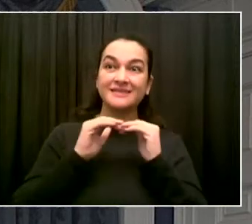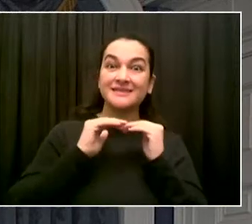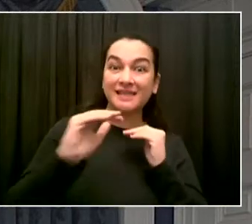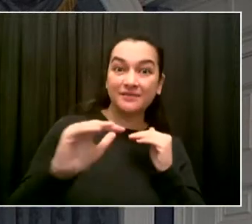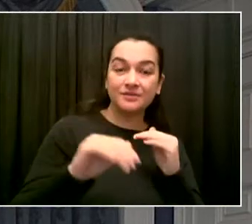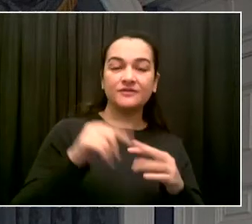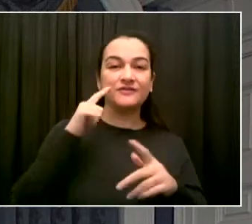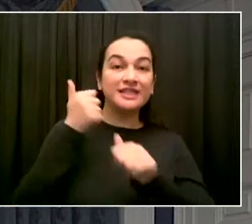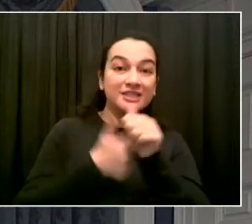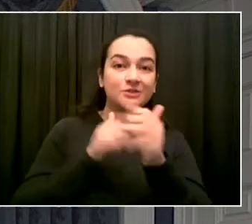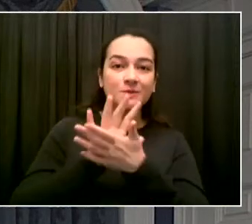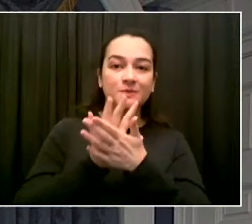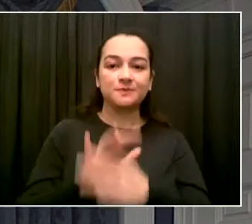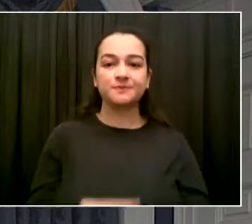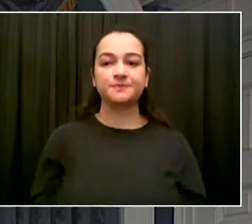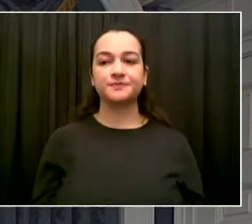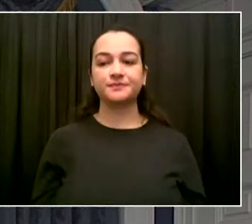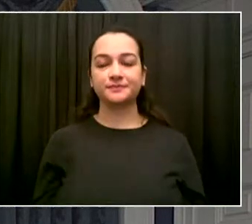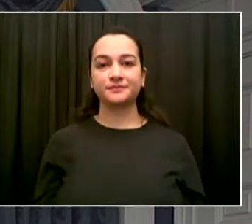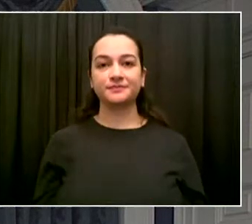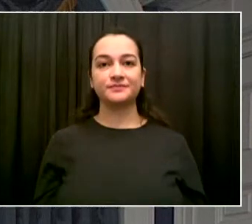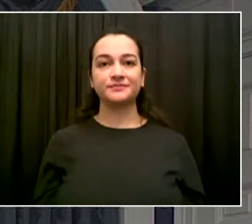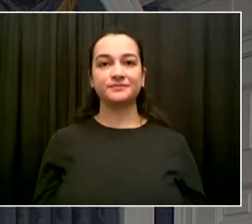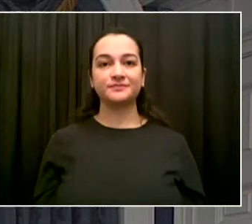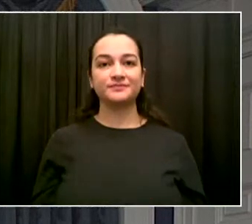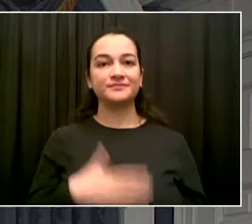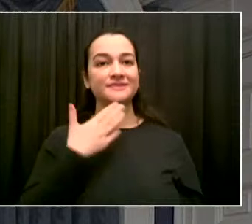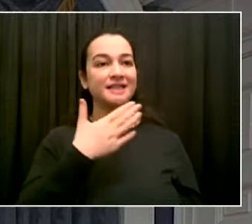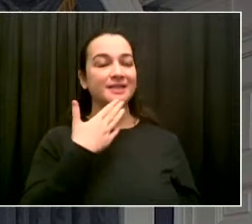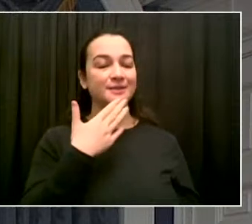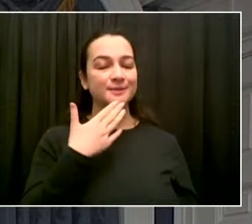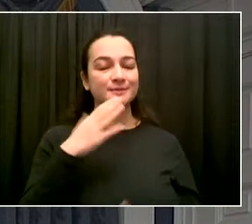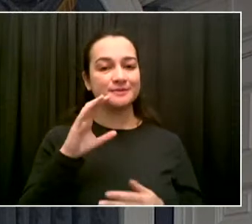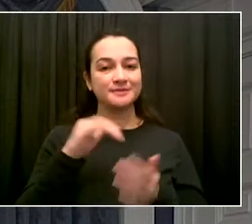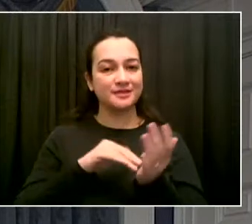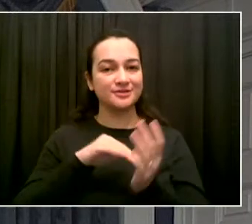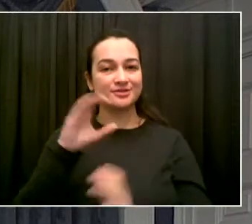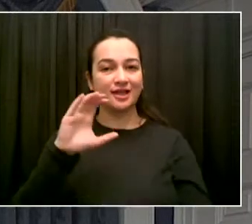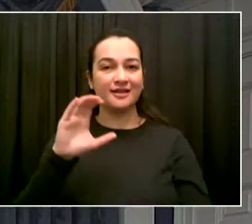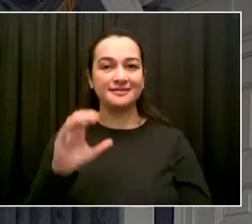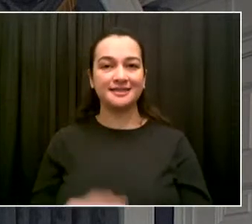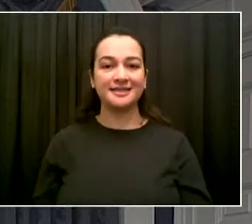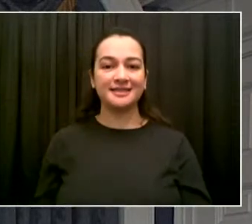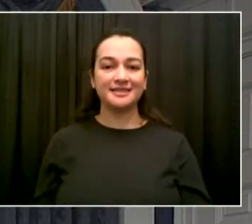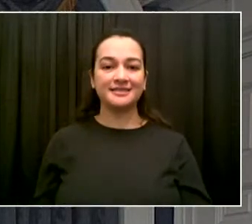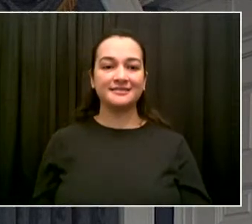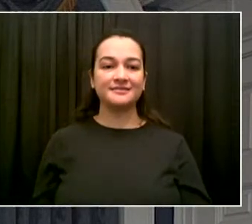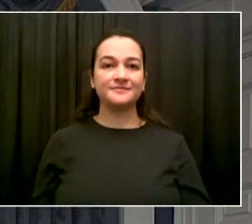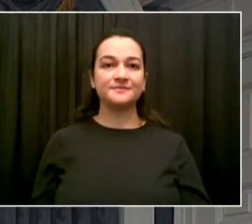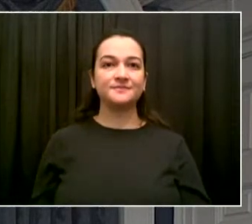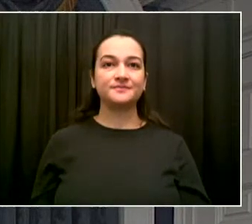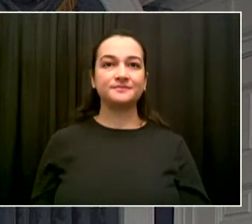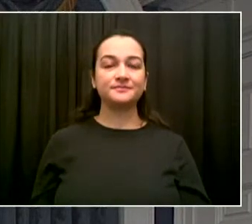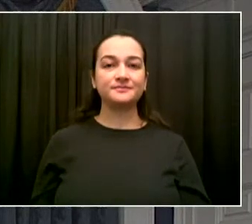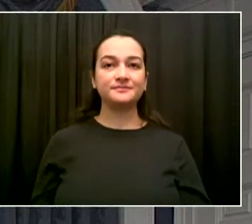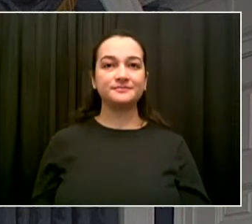Choksi. I'm going to actually ask the Chancellor if you have that website ready. If not, I think we put up on the screen.